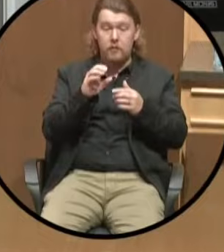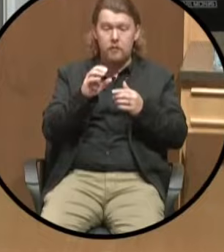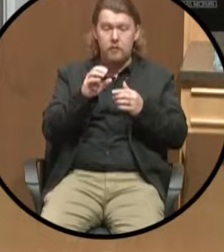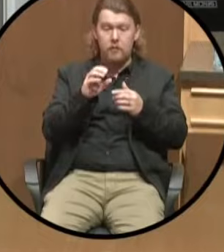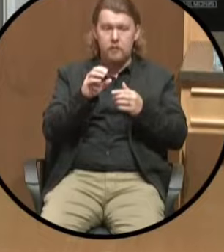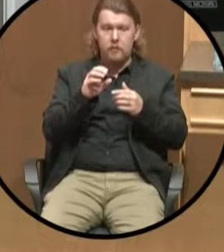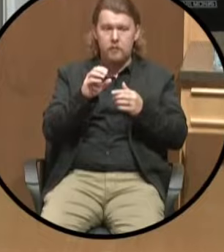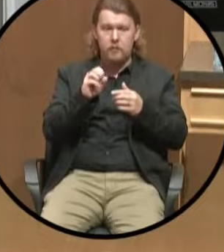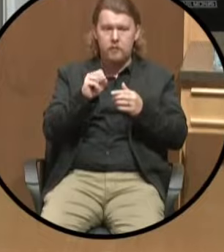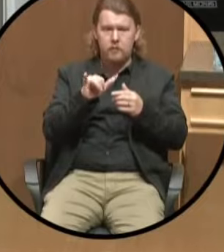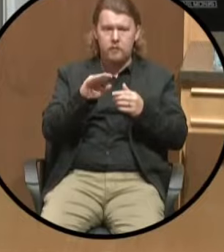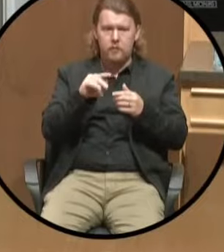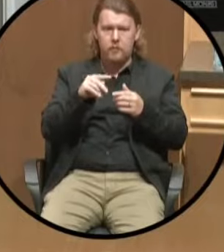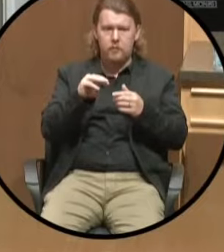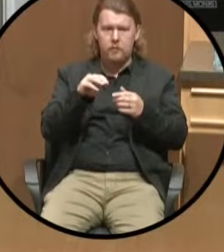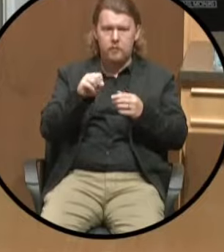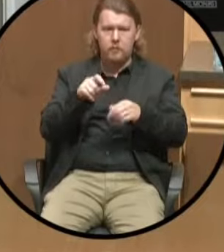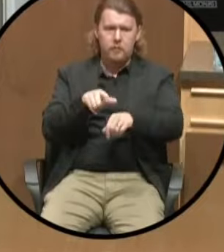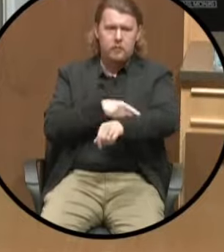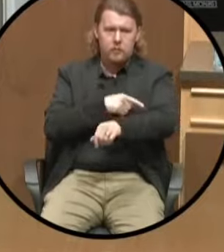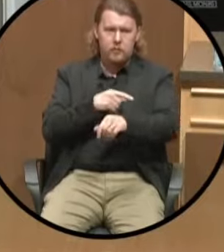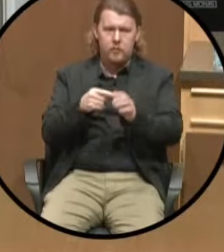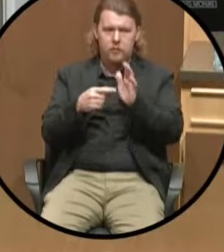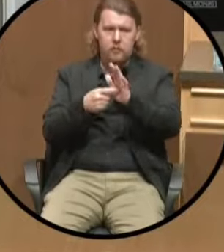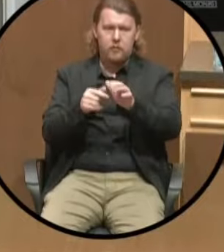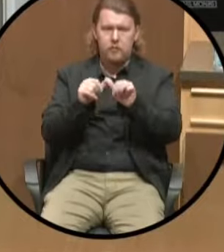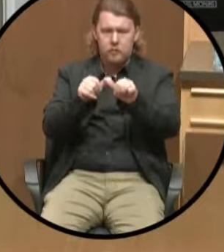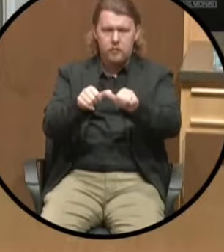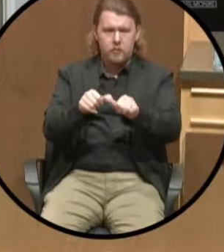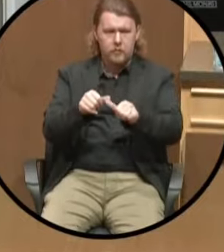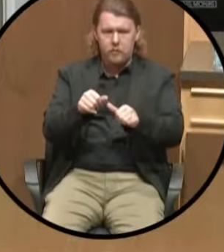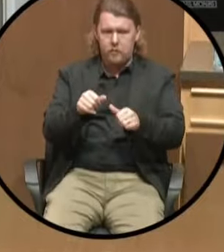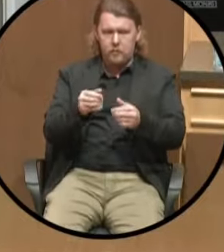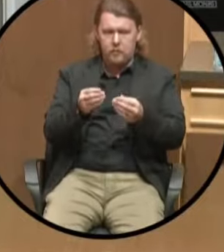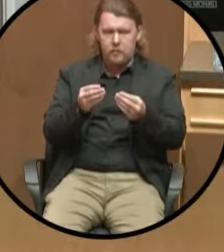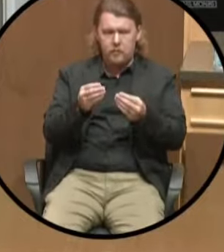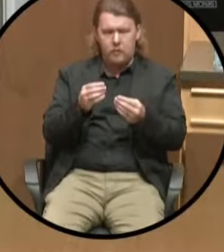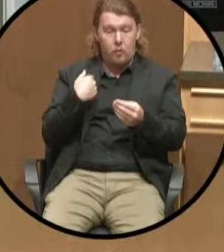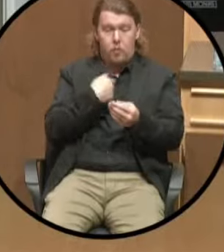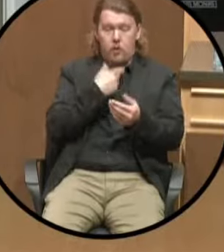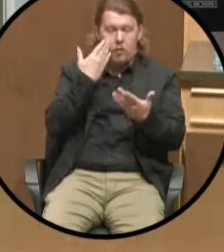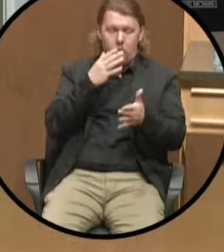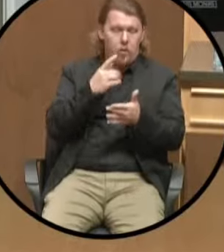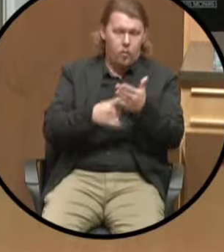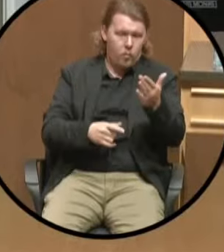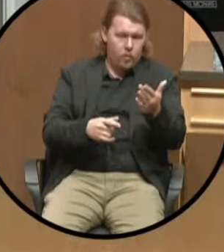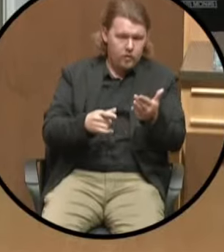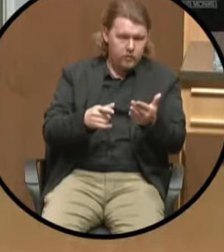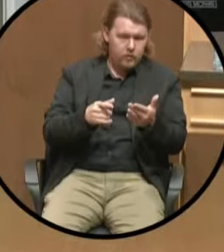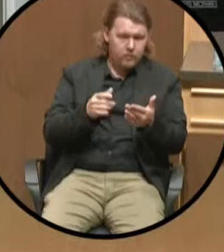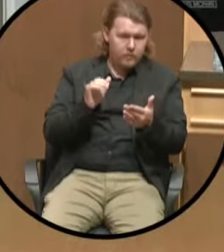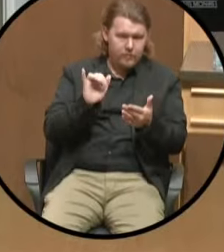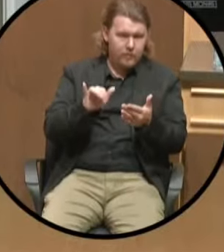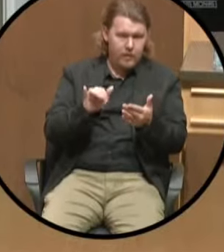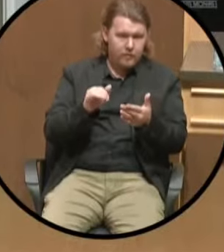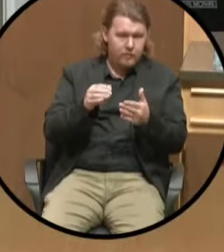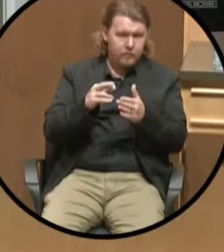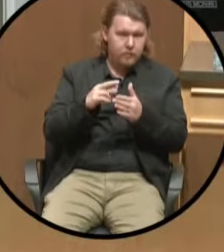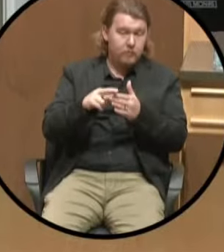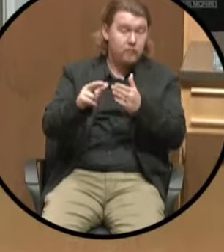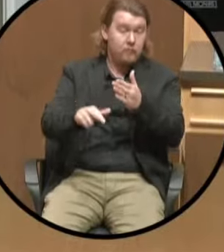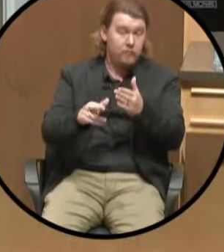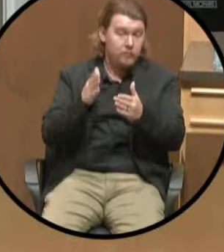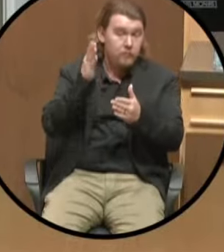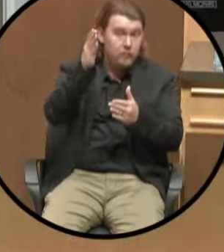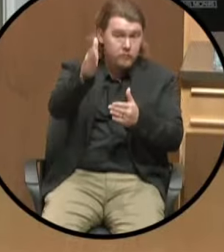getting that we're not even fully aware of what that means, and only time will tell. So the side effects of